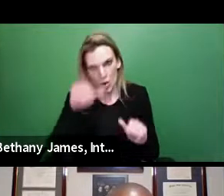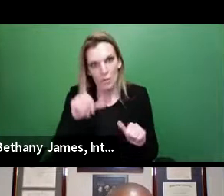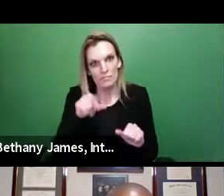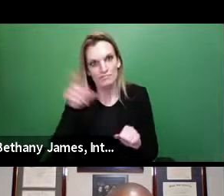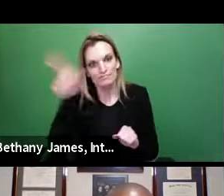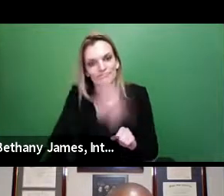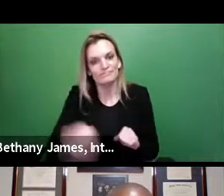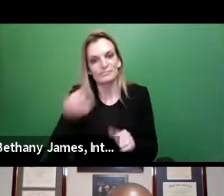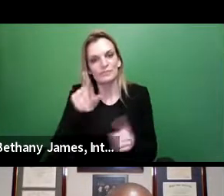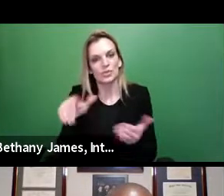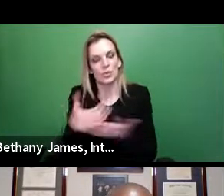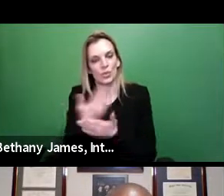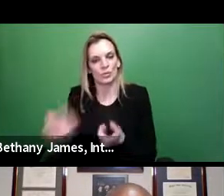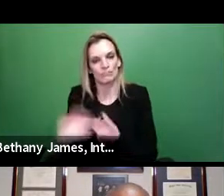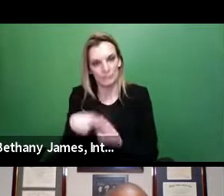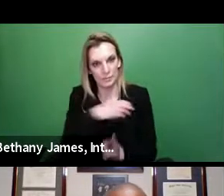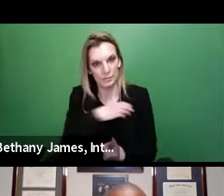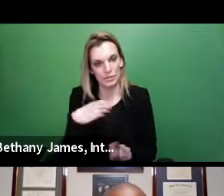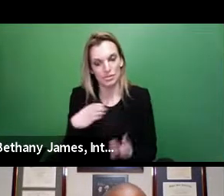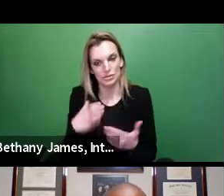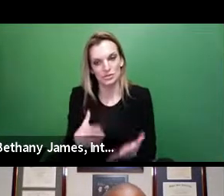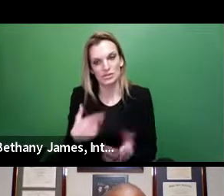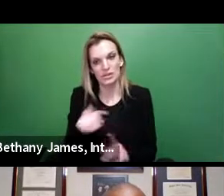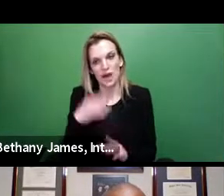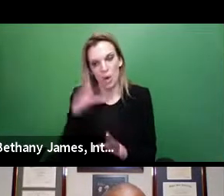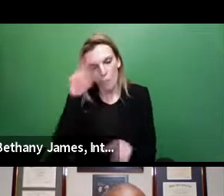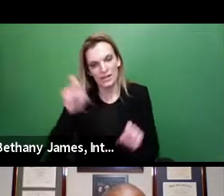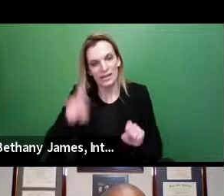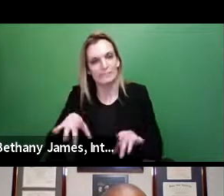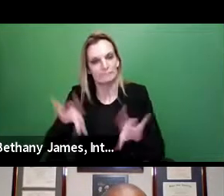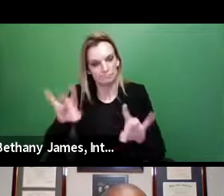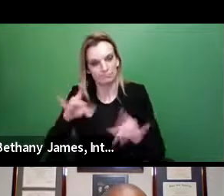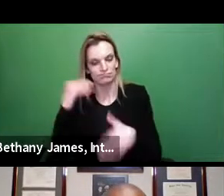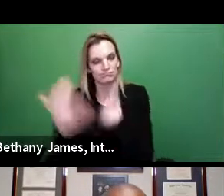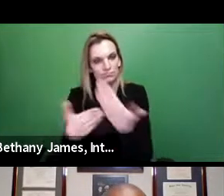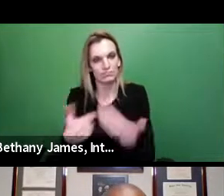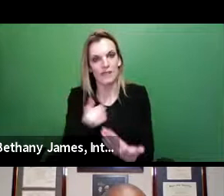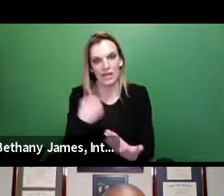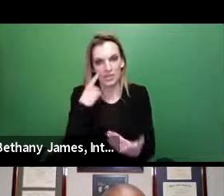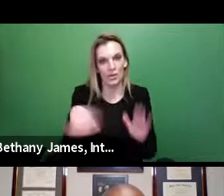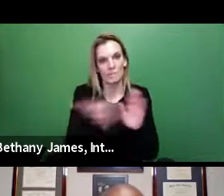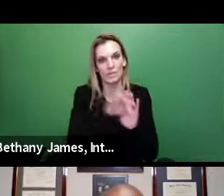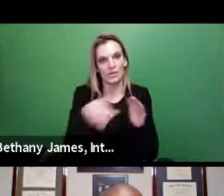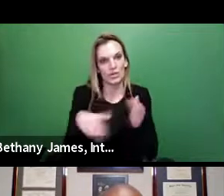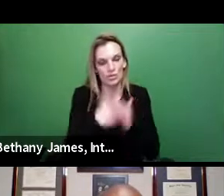on. I think we did a heck of a job picking a new leader, executive